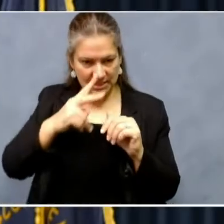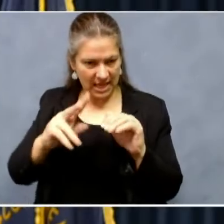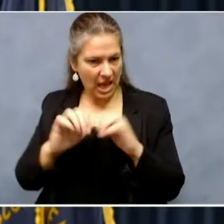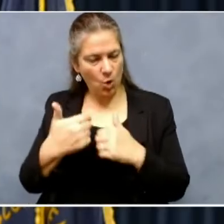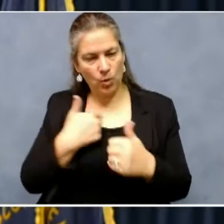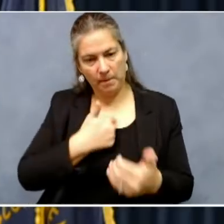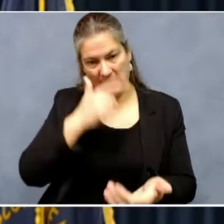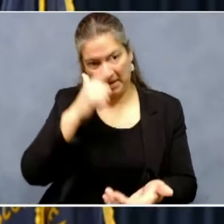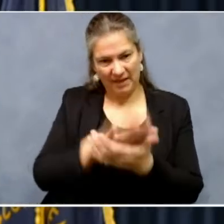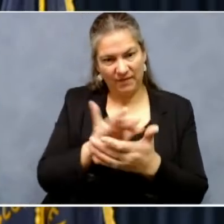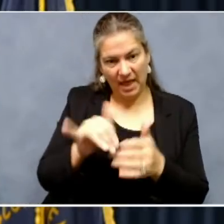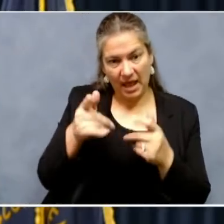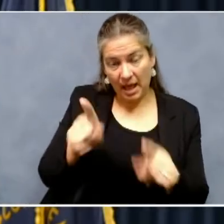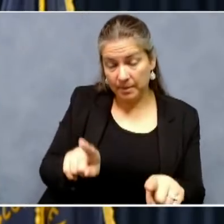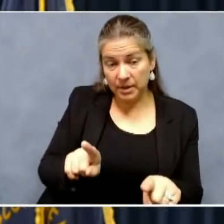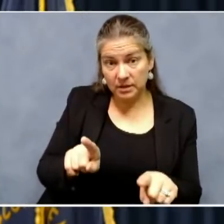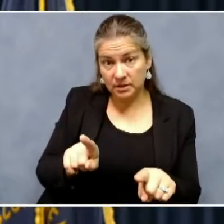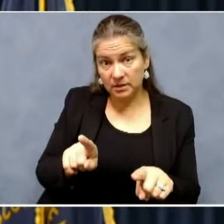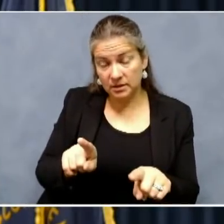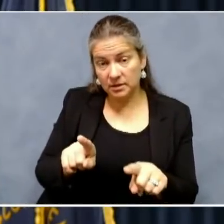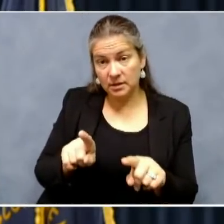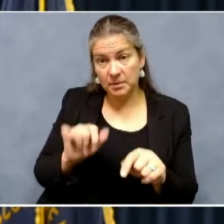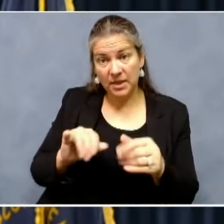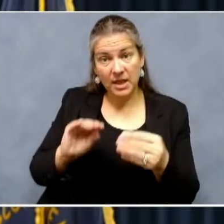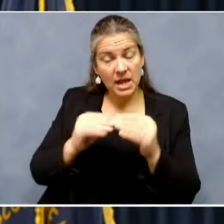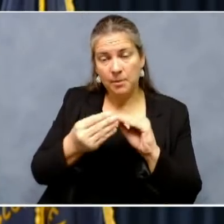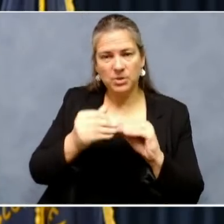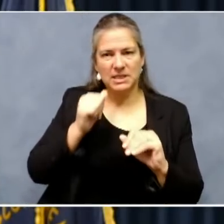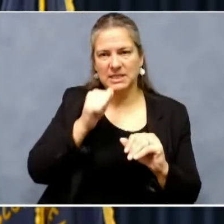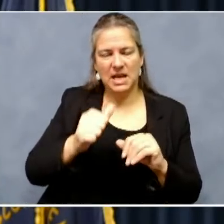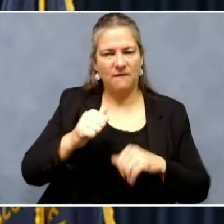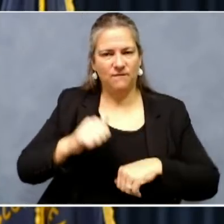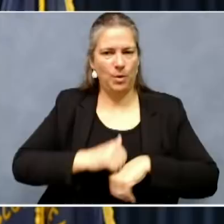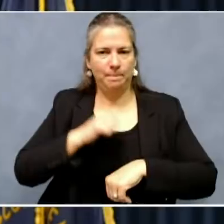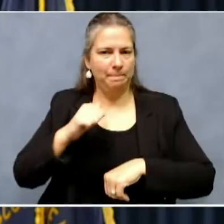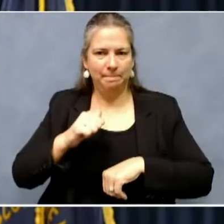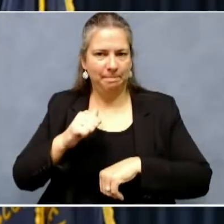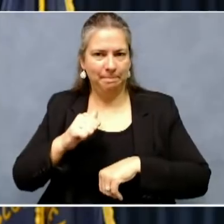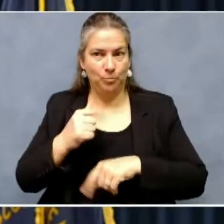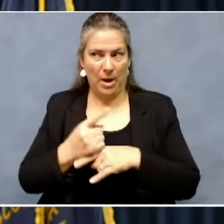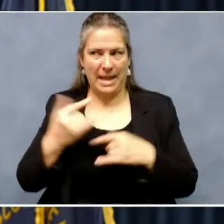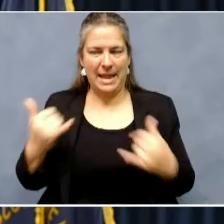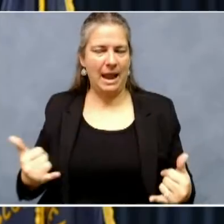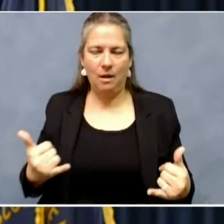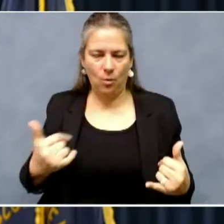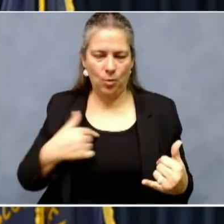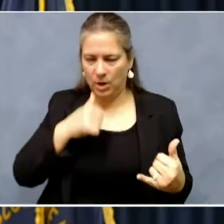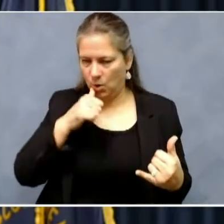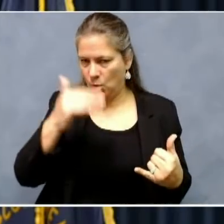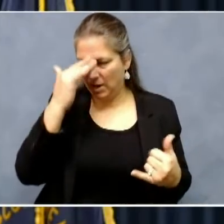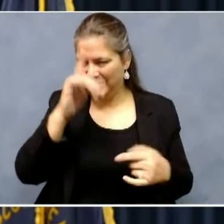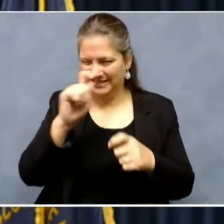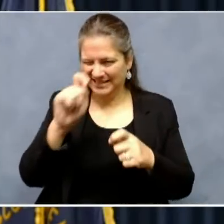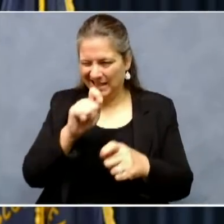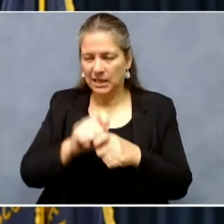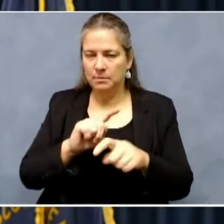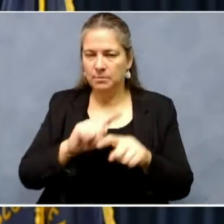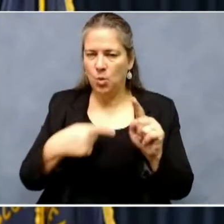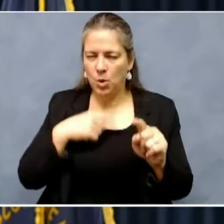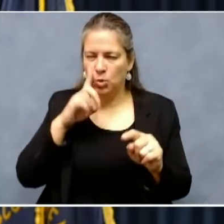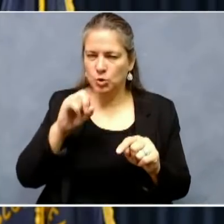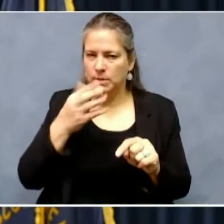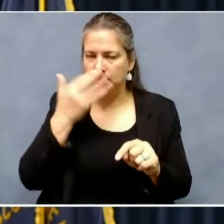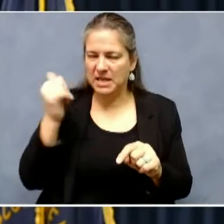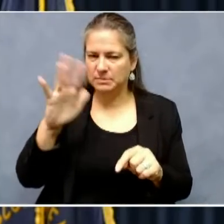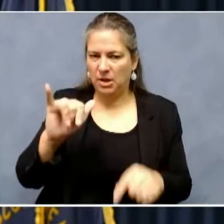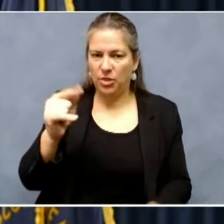But the numbers aren't firm even as of today, but we'll give you the best we've got by